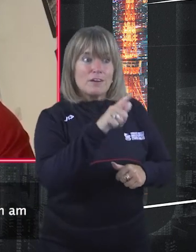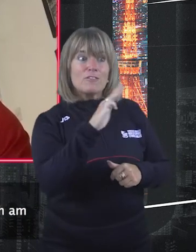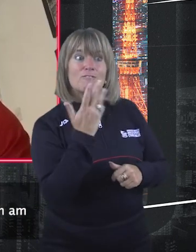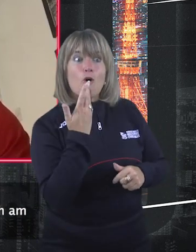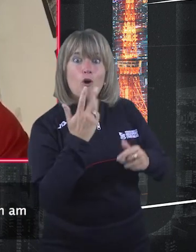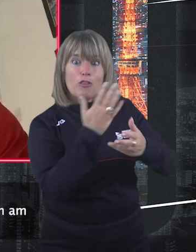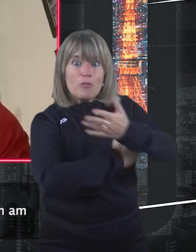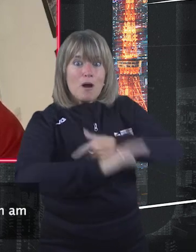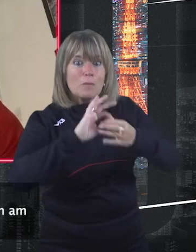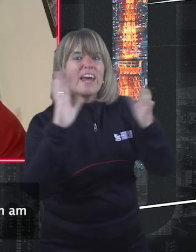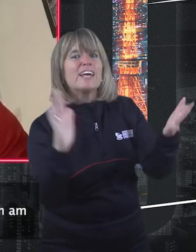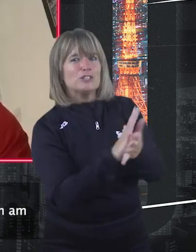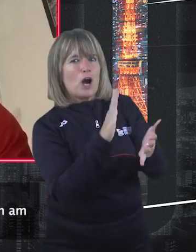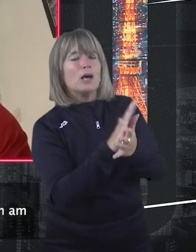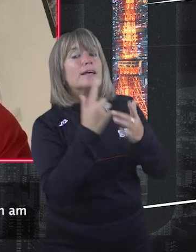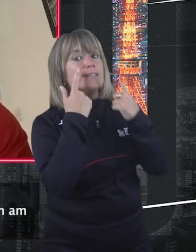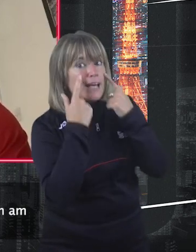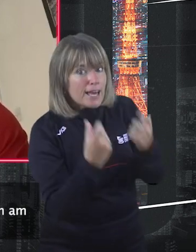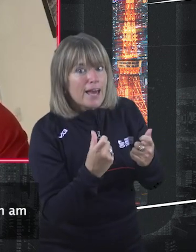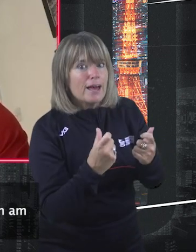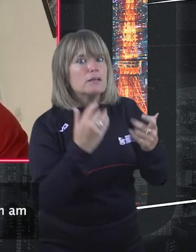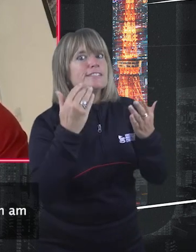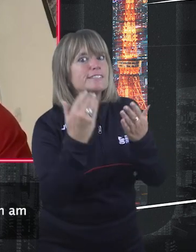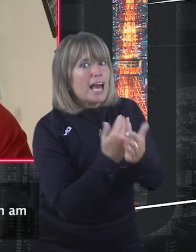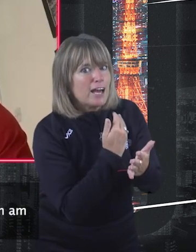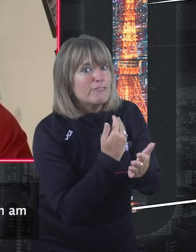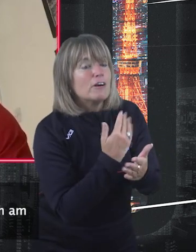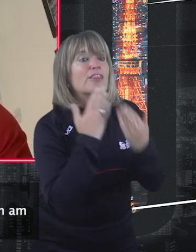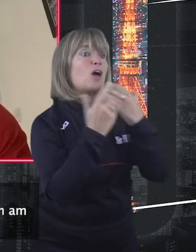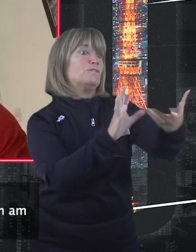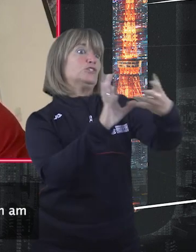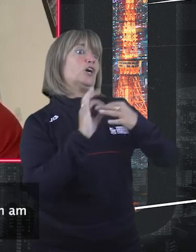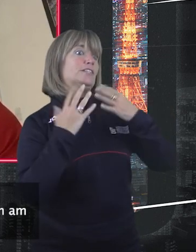best. Enjoy your fourth Paralympics and take good care and